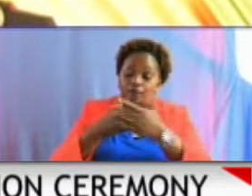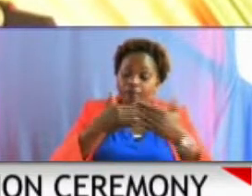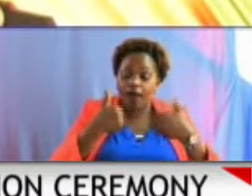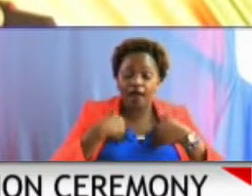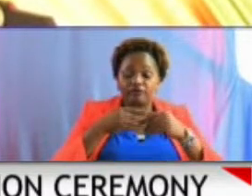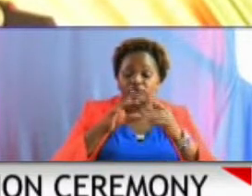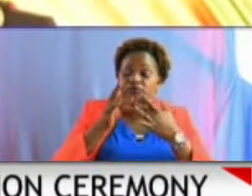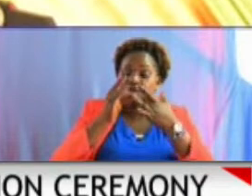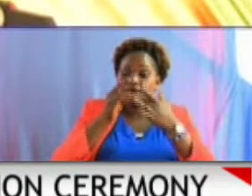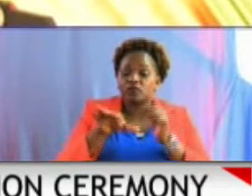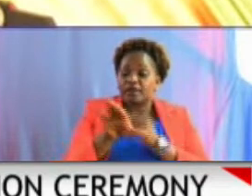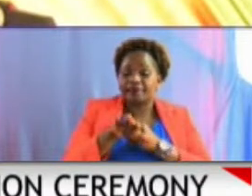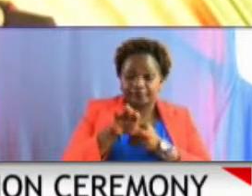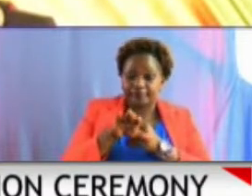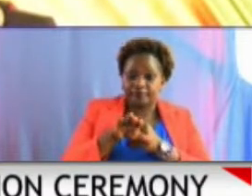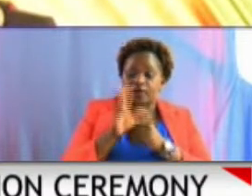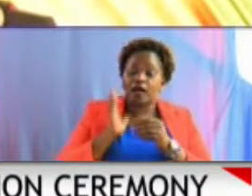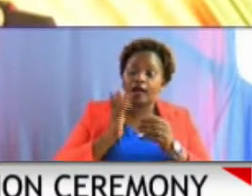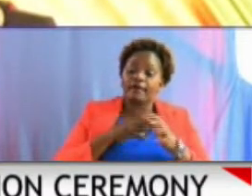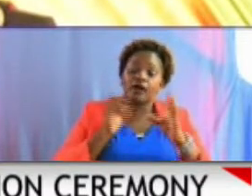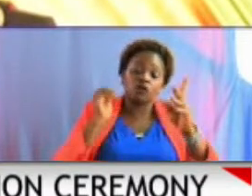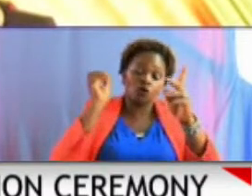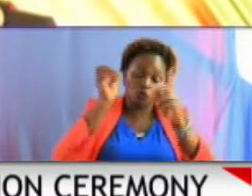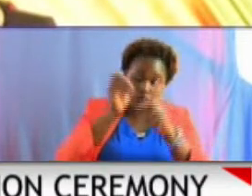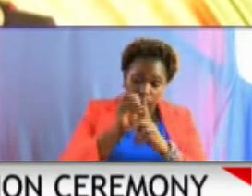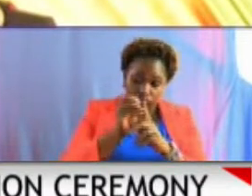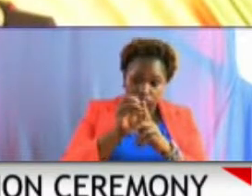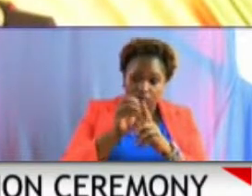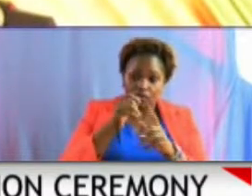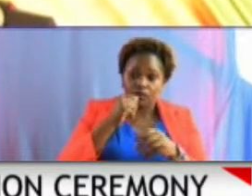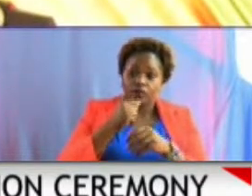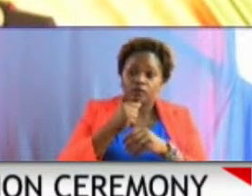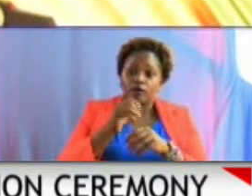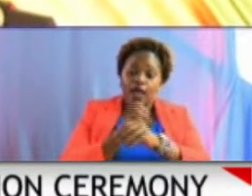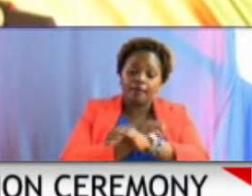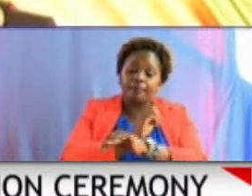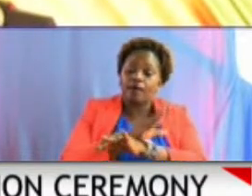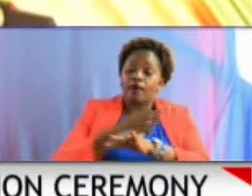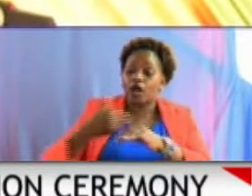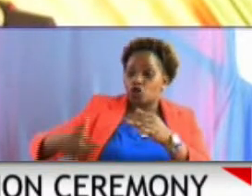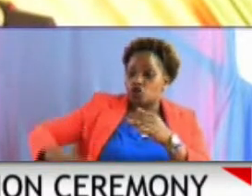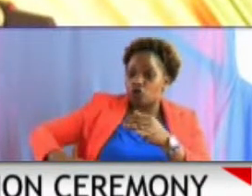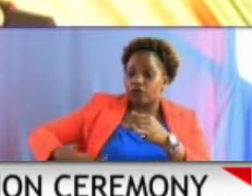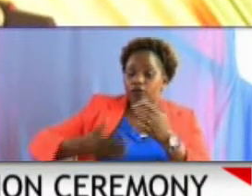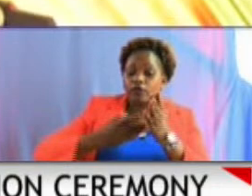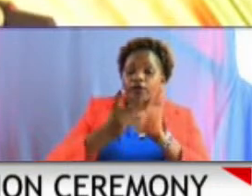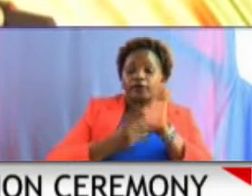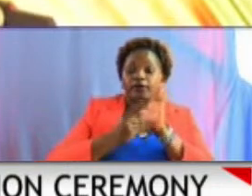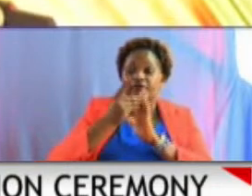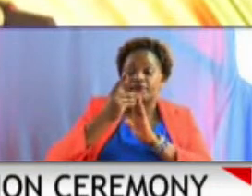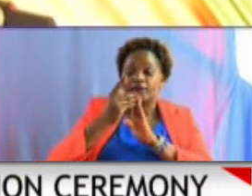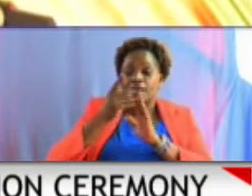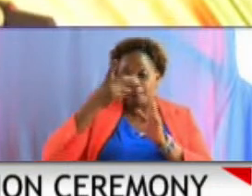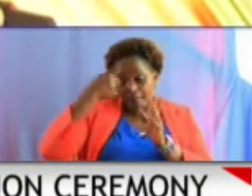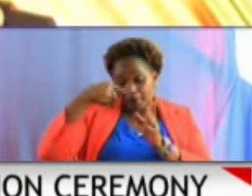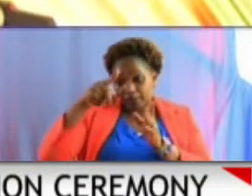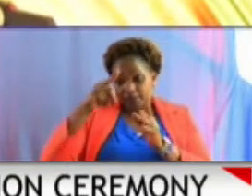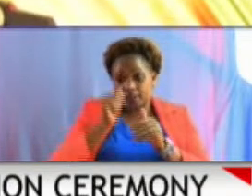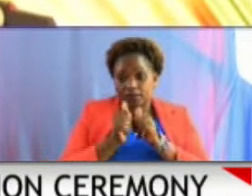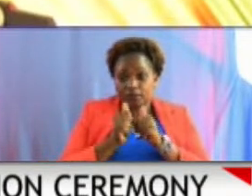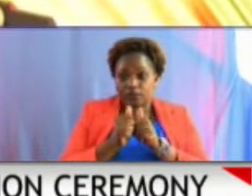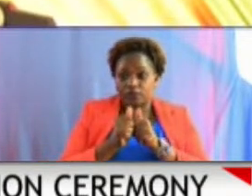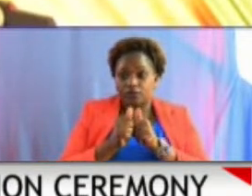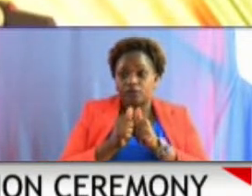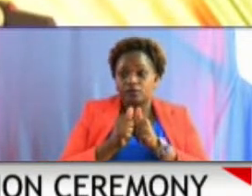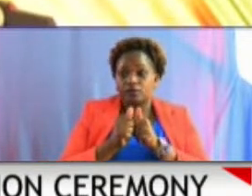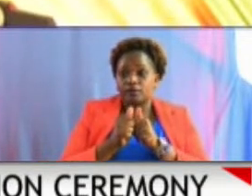their environments. Our goal is to empower the youth through developing favorable policies, appropriate